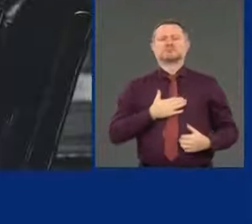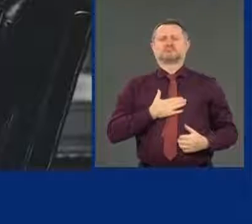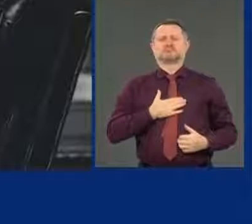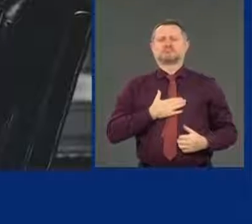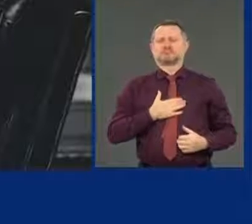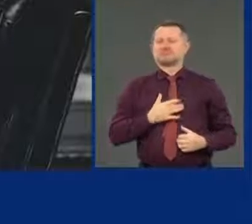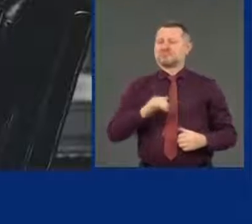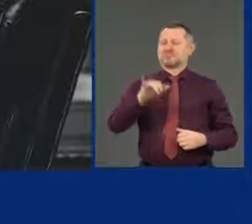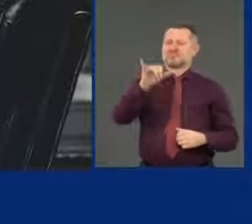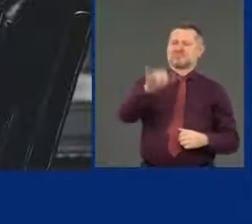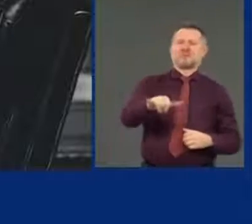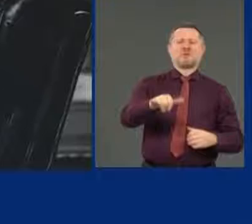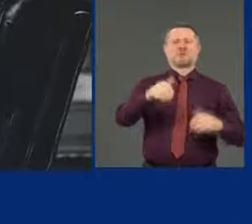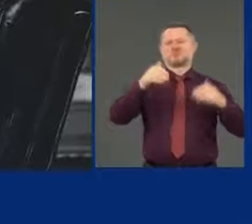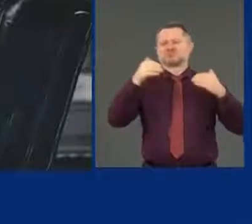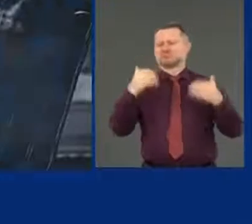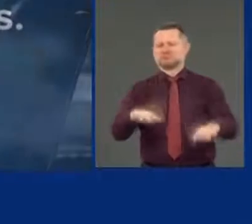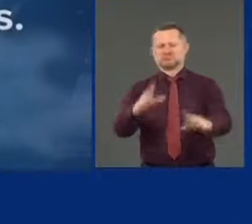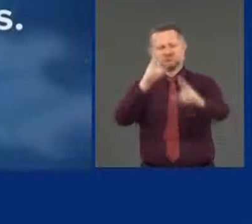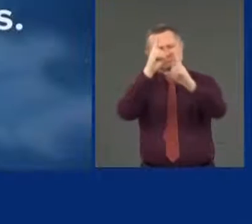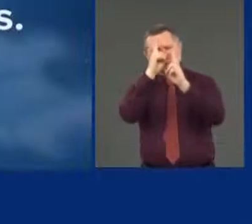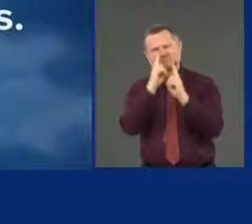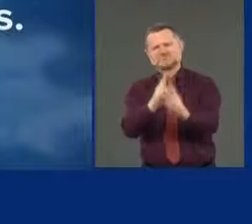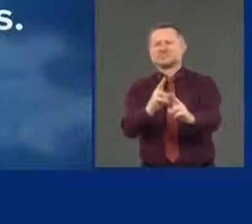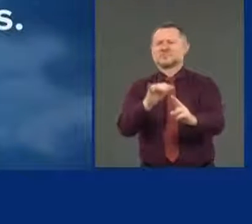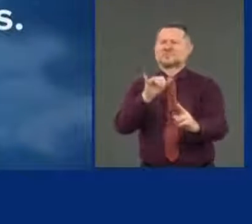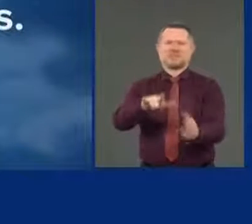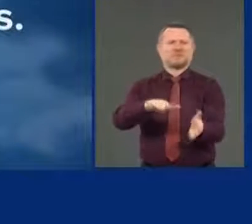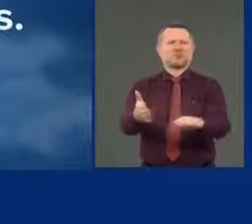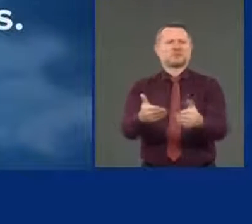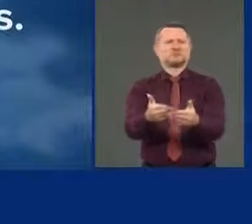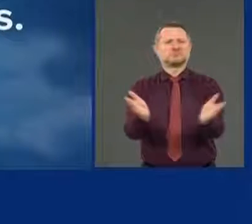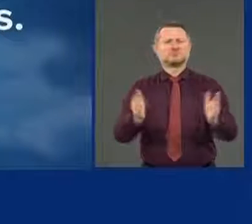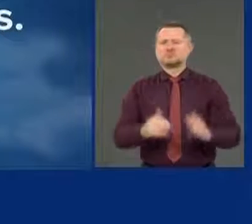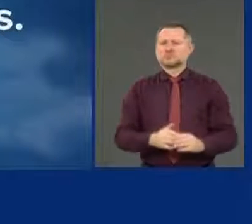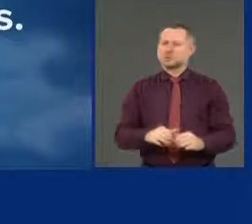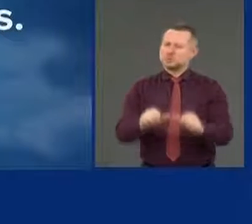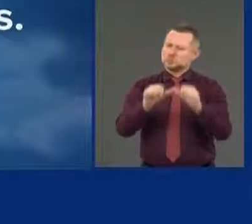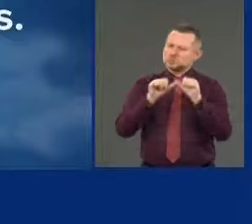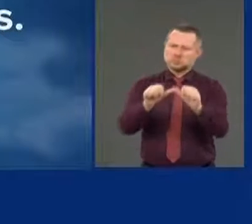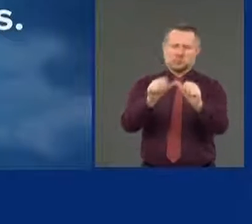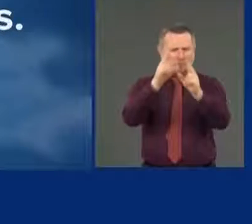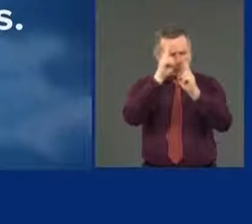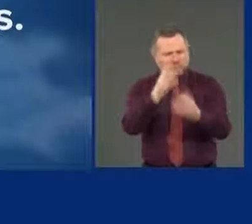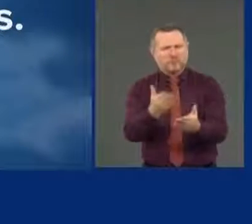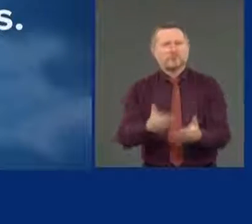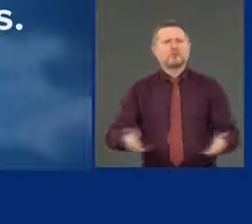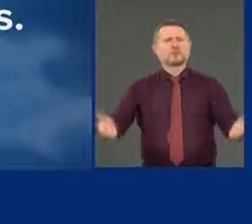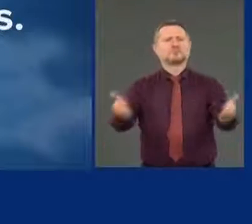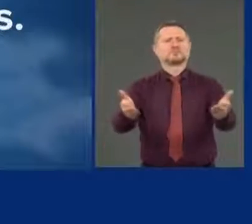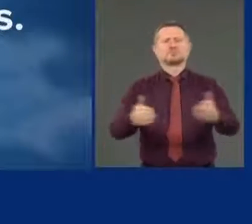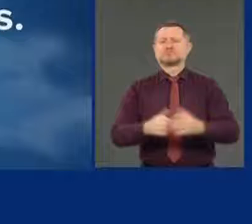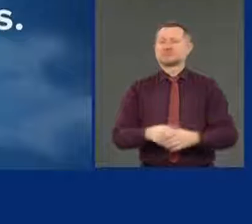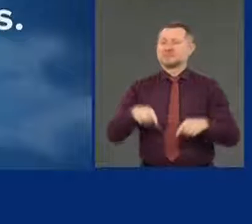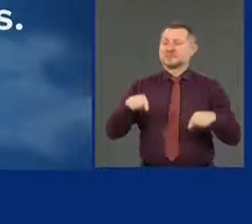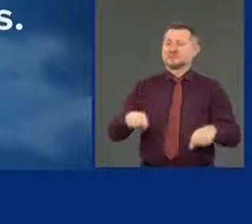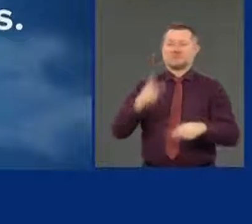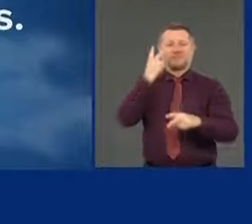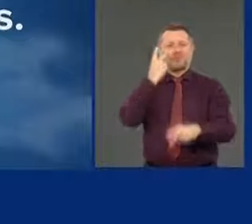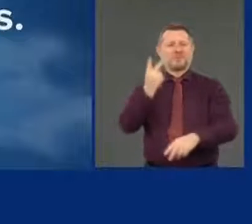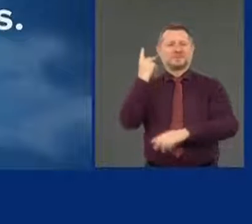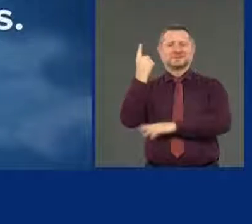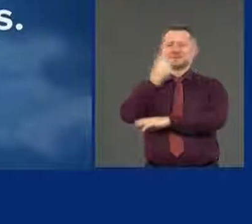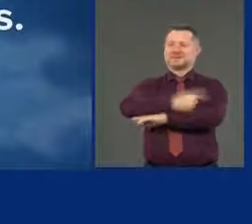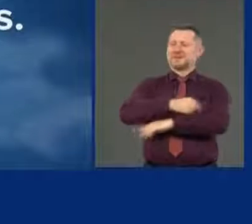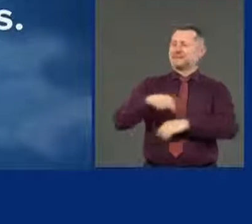of the sacrifice that has been made, to carry it forward. And this Memorial Day, I think